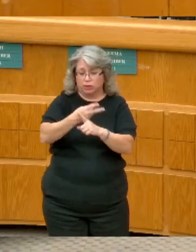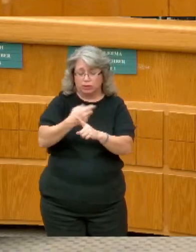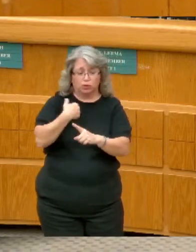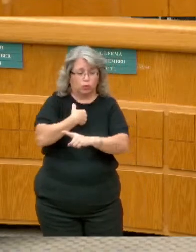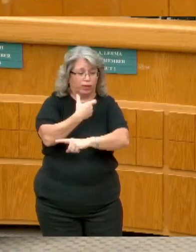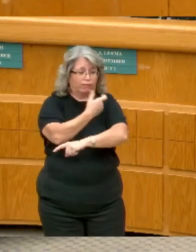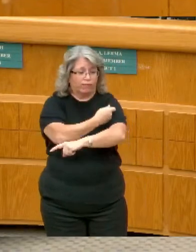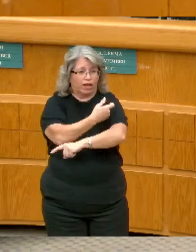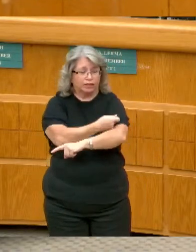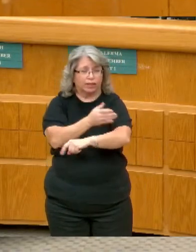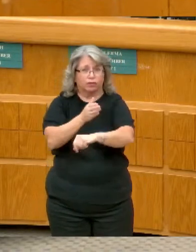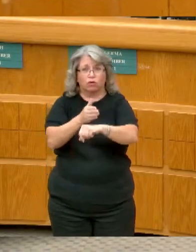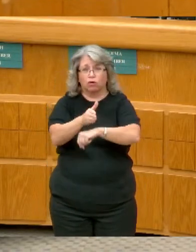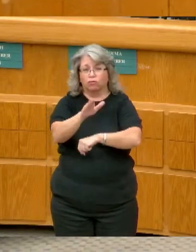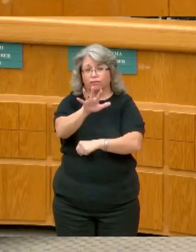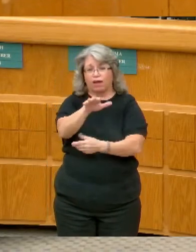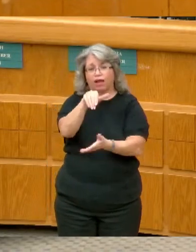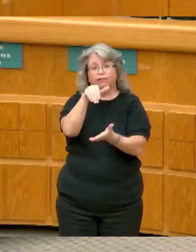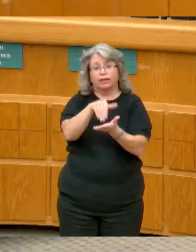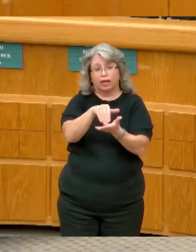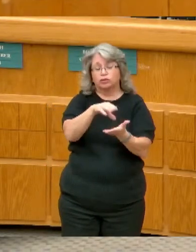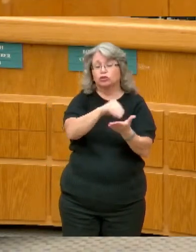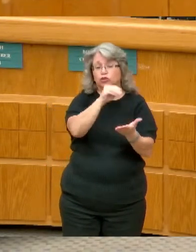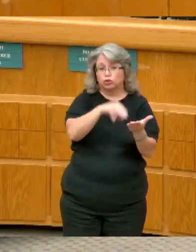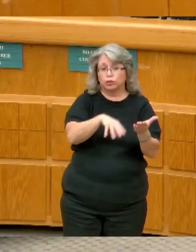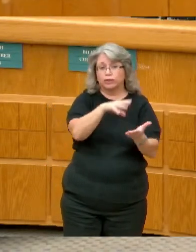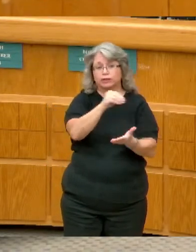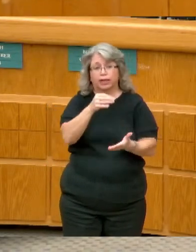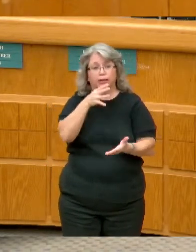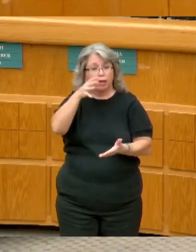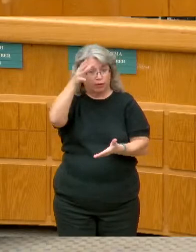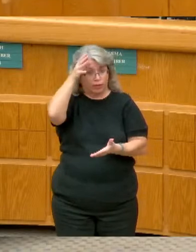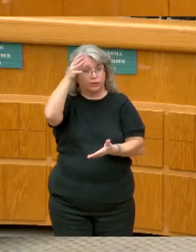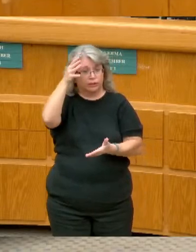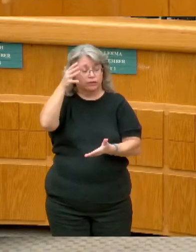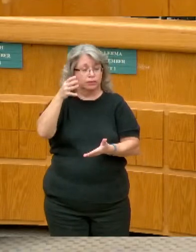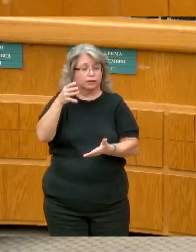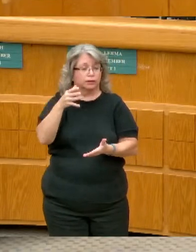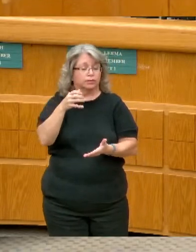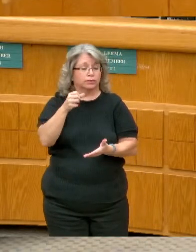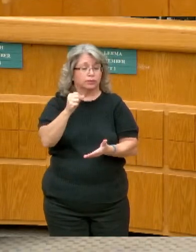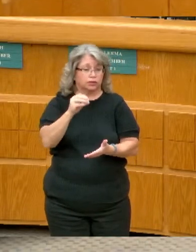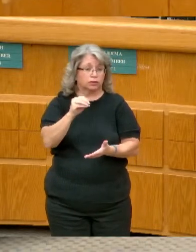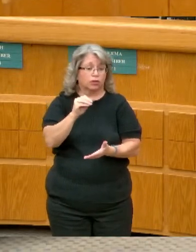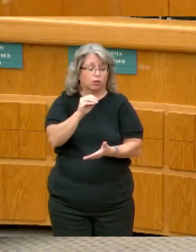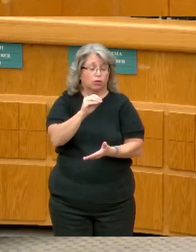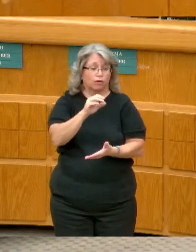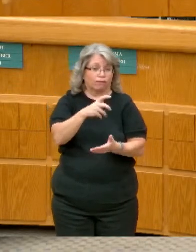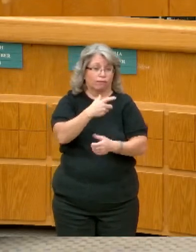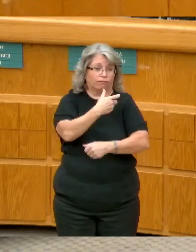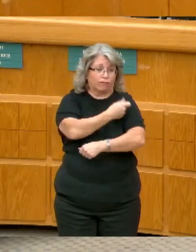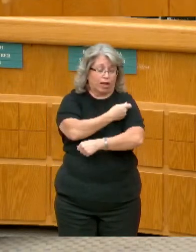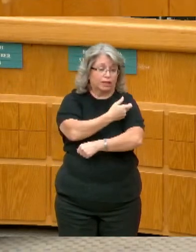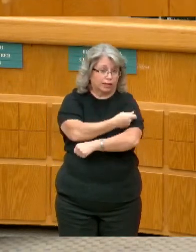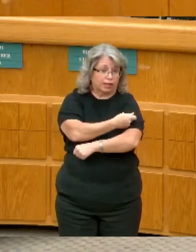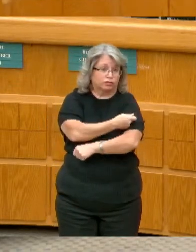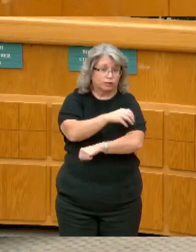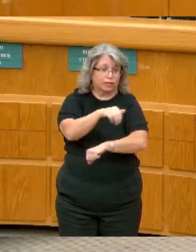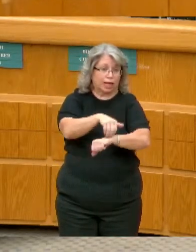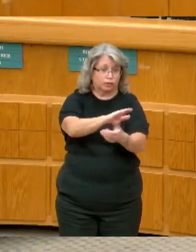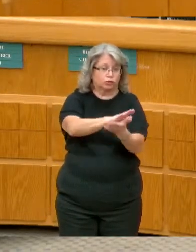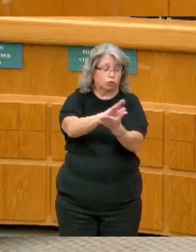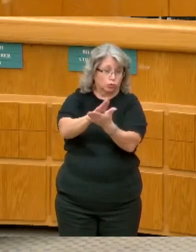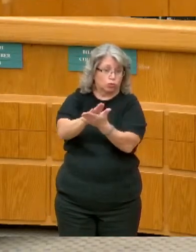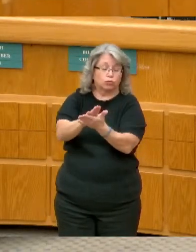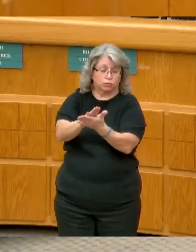over 5,000 students and parents. And so the vaccination clinics at the schools are going very well.